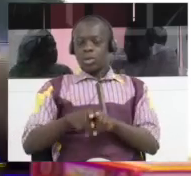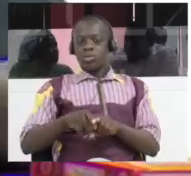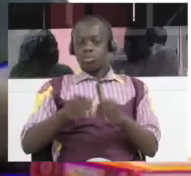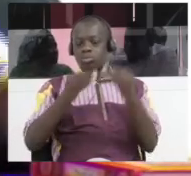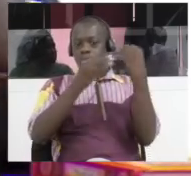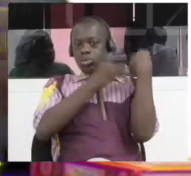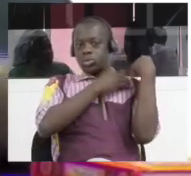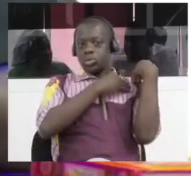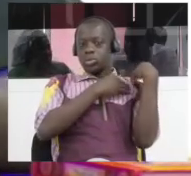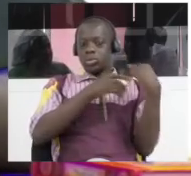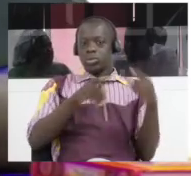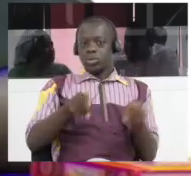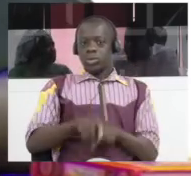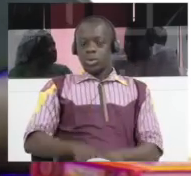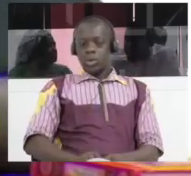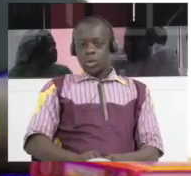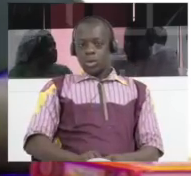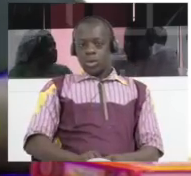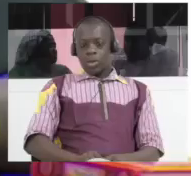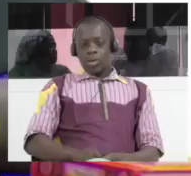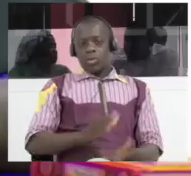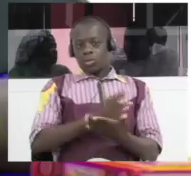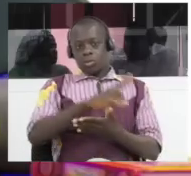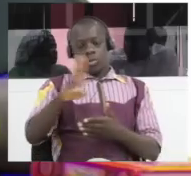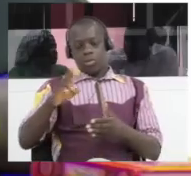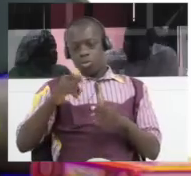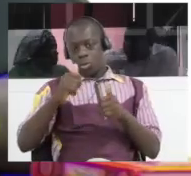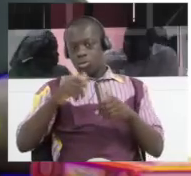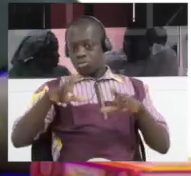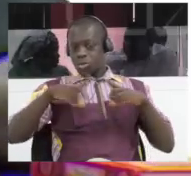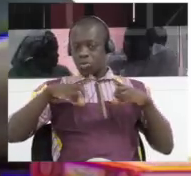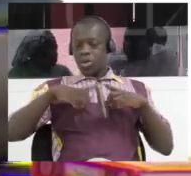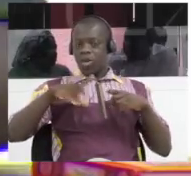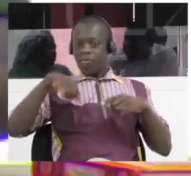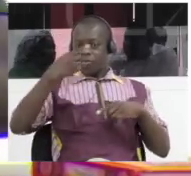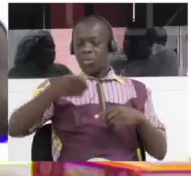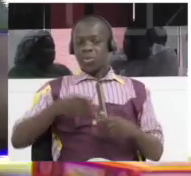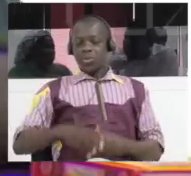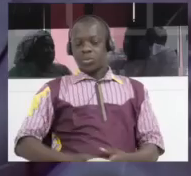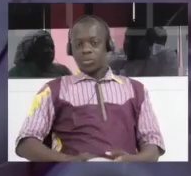to a level and responsibility that, you know, he was not well prepared for.